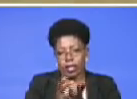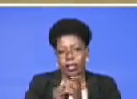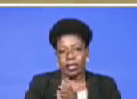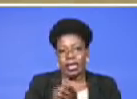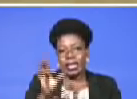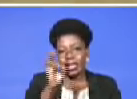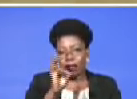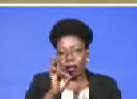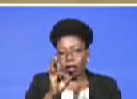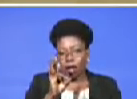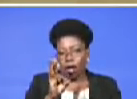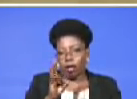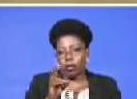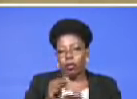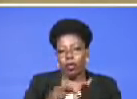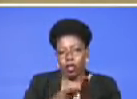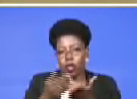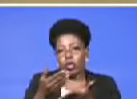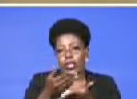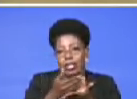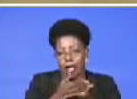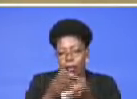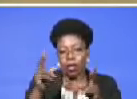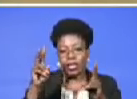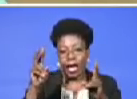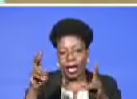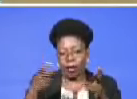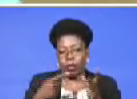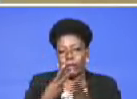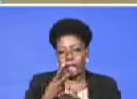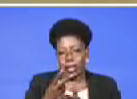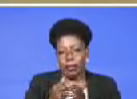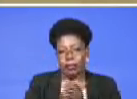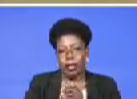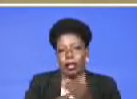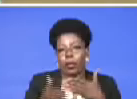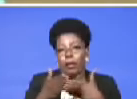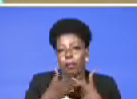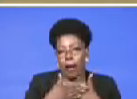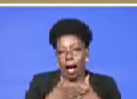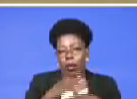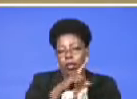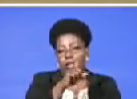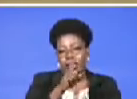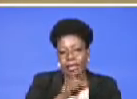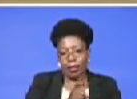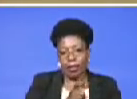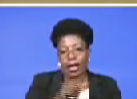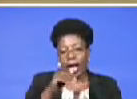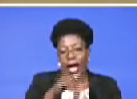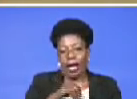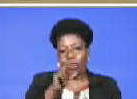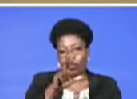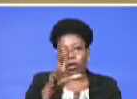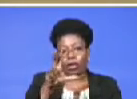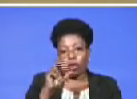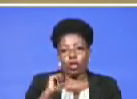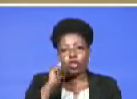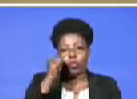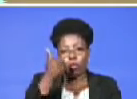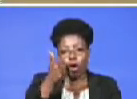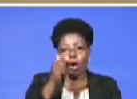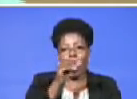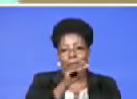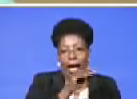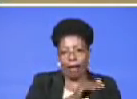o'clock. We'll give you some of those highlights, also give you some feature stories. Stay tuned to that. And then we'll be back with the Exuma Breeze at 3:30 tomorrow afternoon from the Peace and